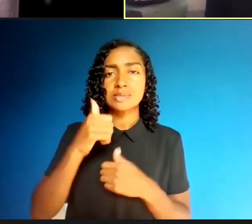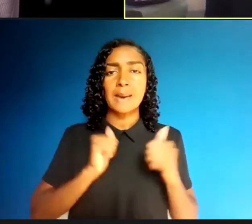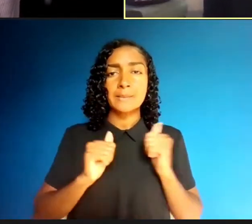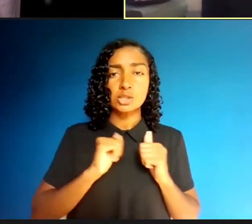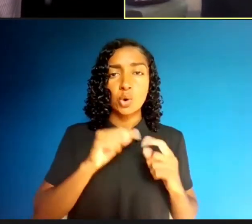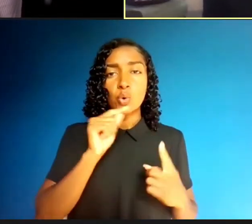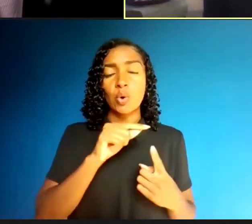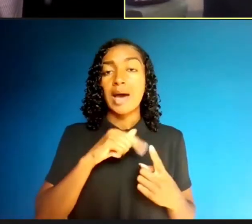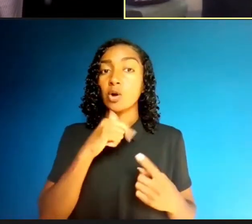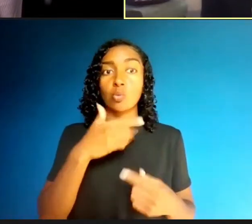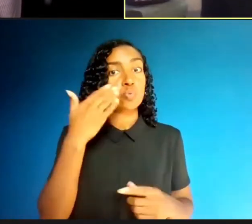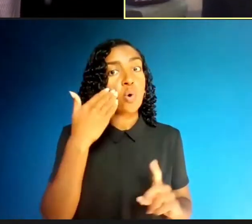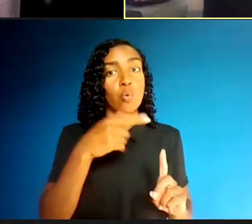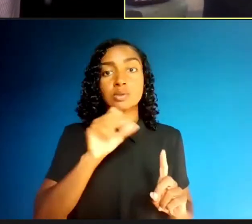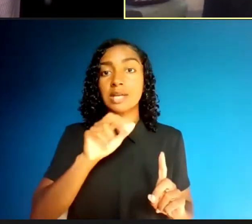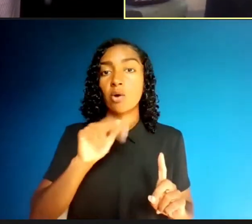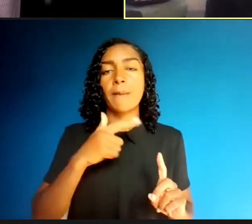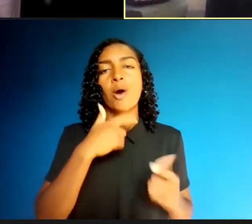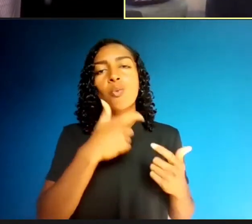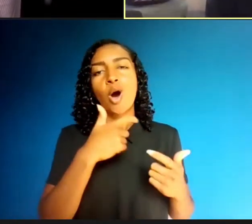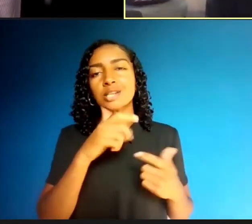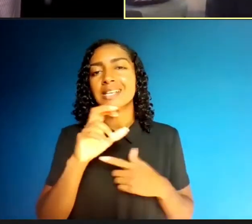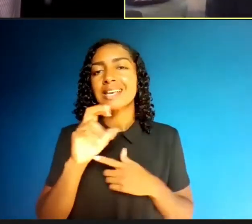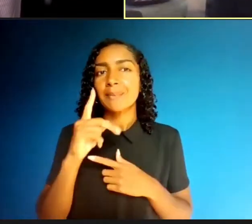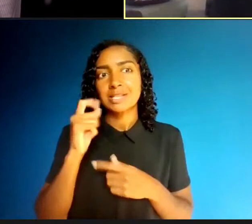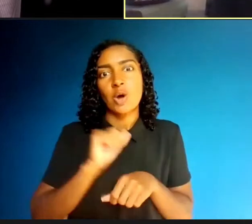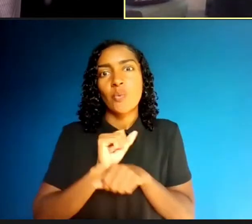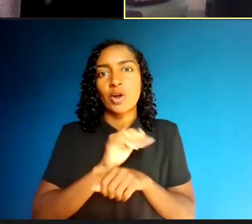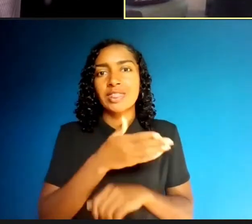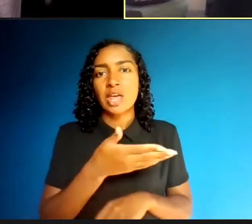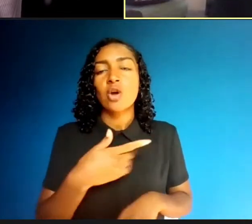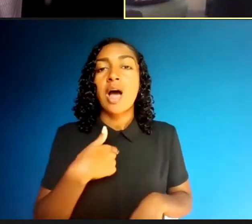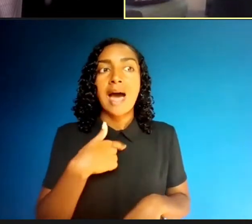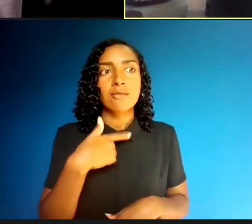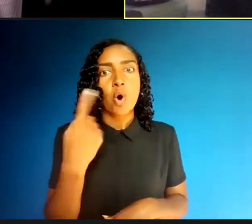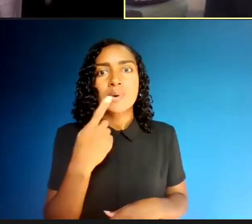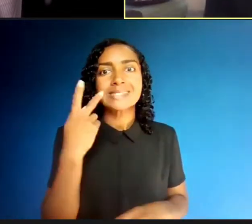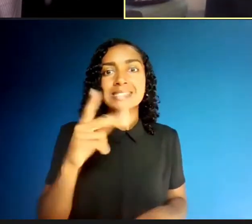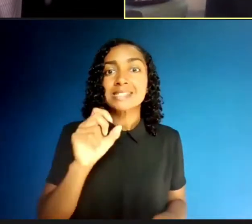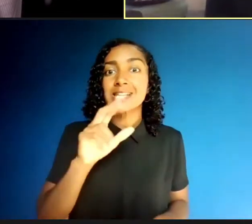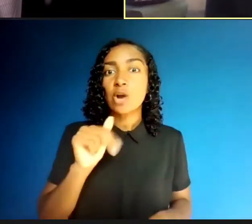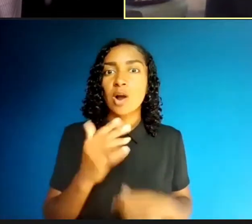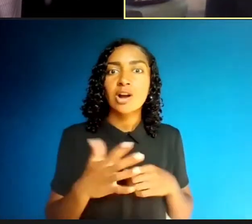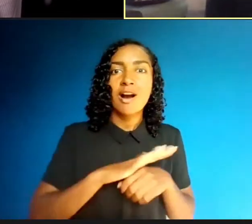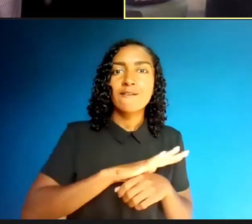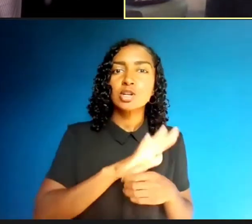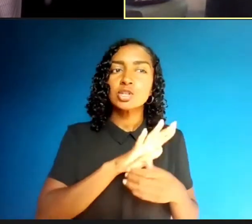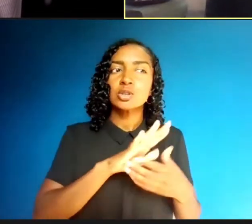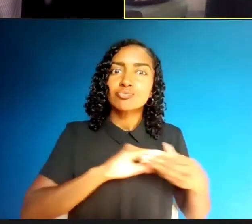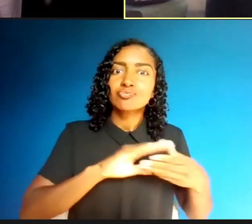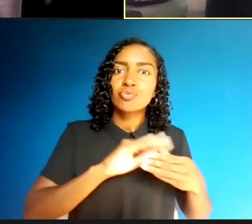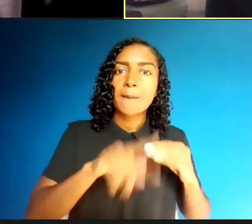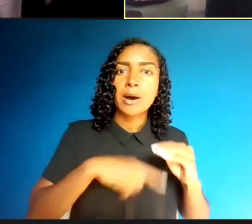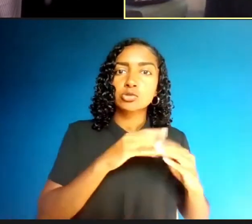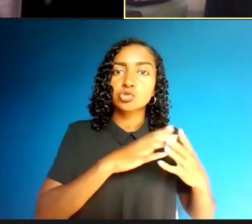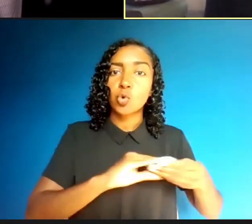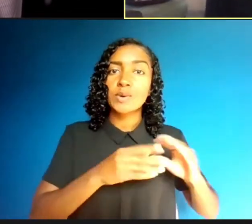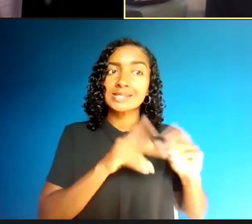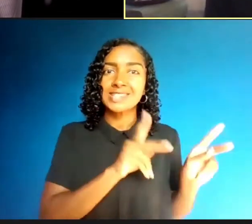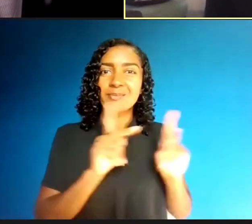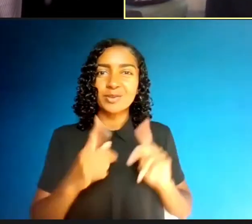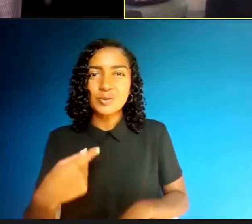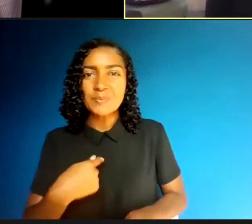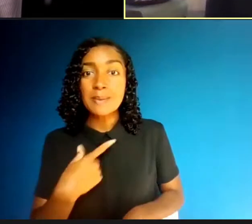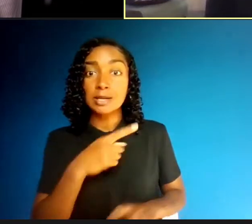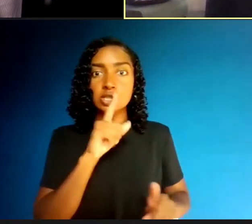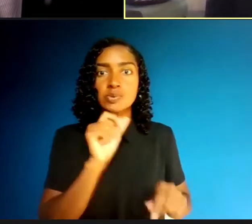know, but since I watch a lot of CNN because I work there, I would just always see her covering stories like I would cover, but she was actually talking to, like, you know,